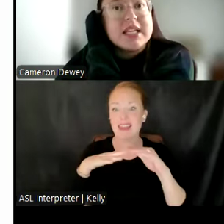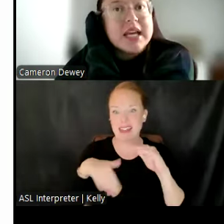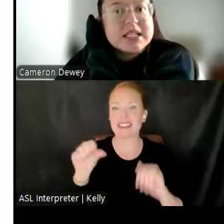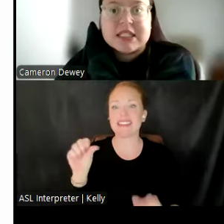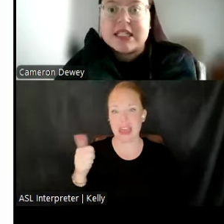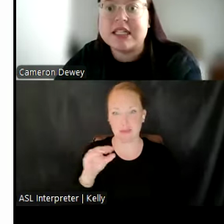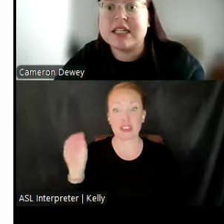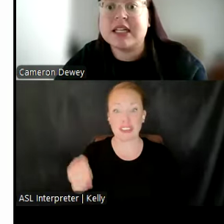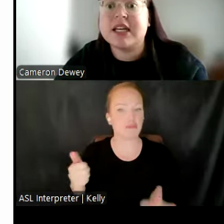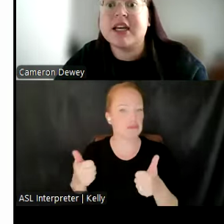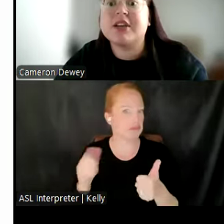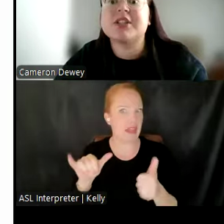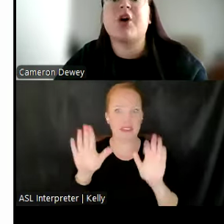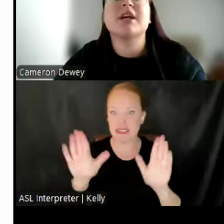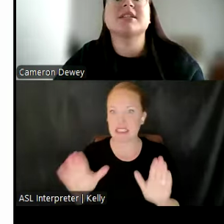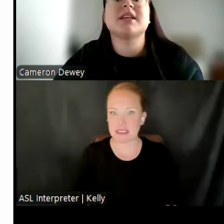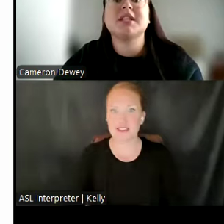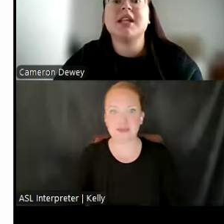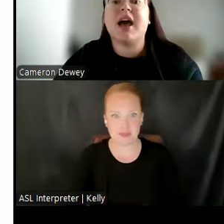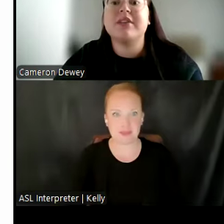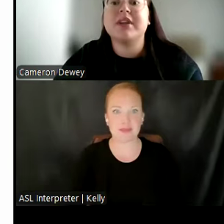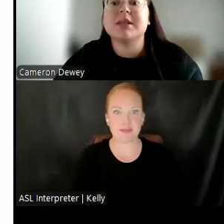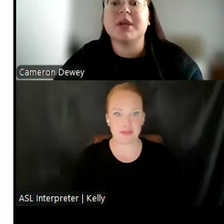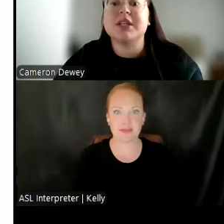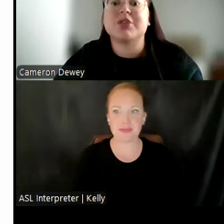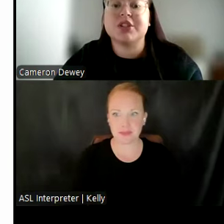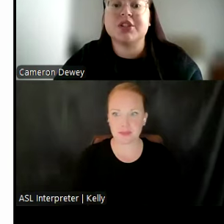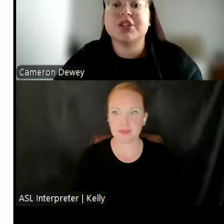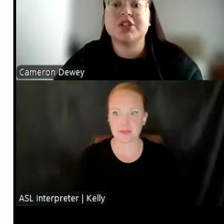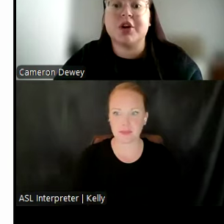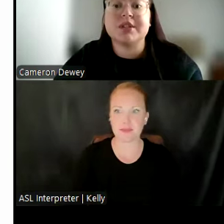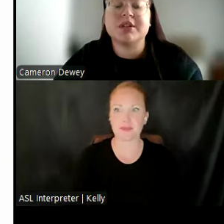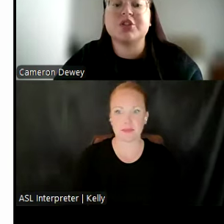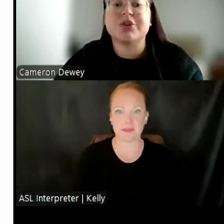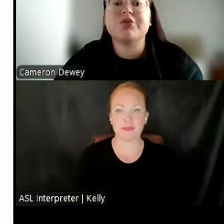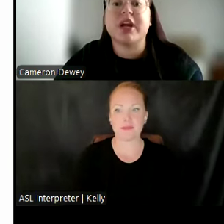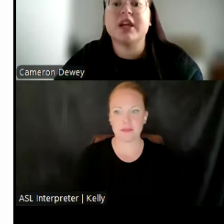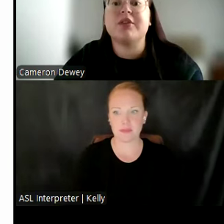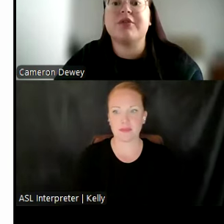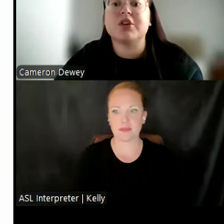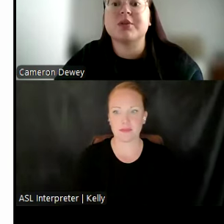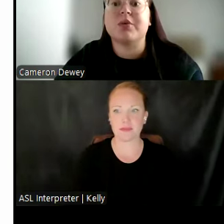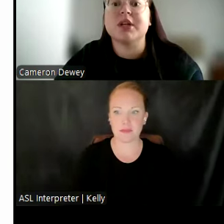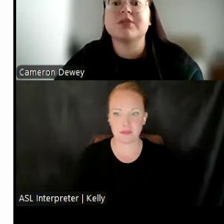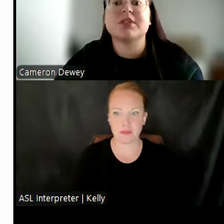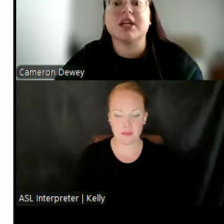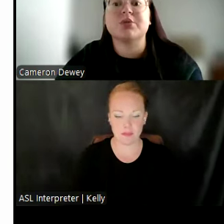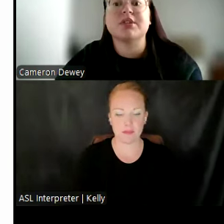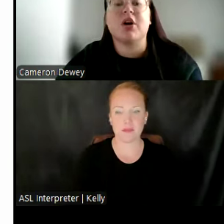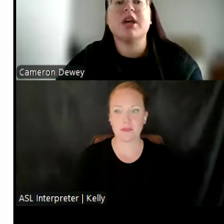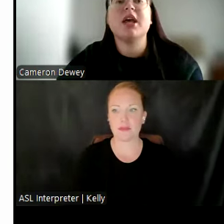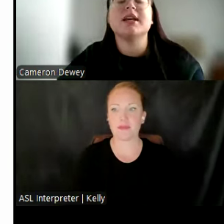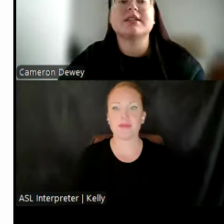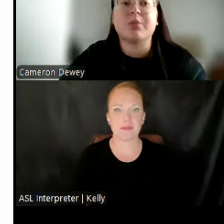is fantastic. So accepted evidence-based research shows that the true rate of false reports for